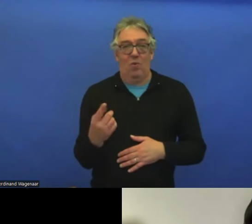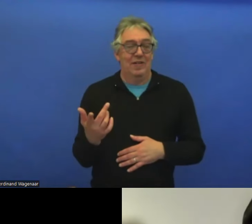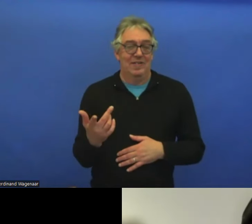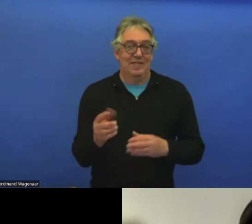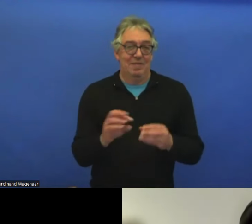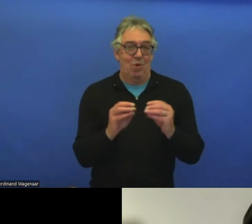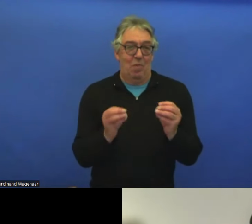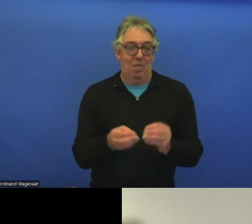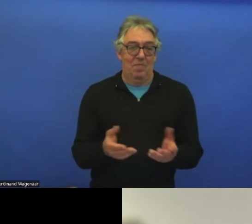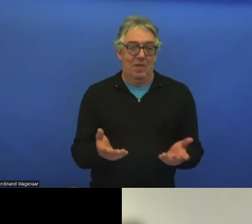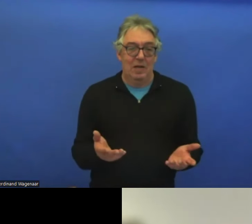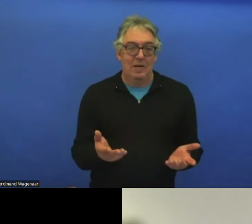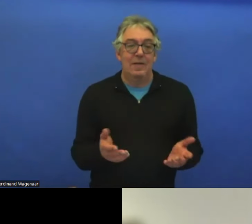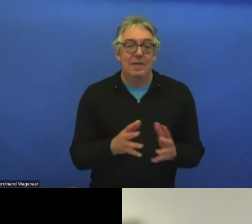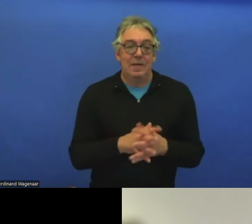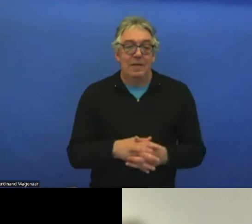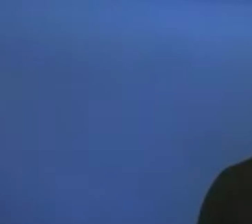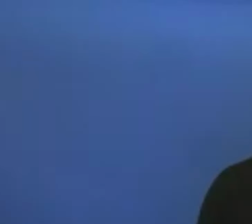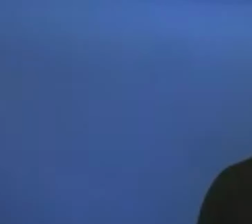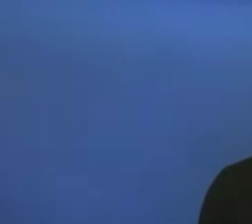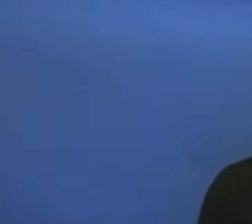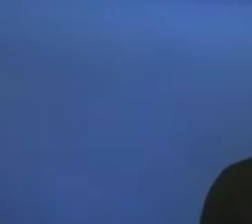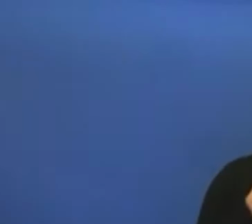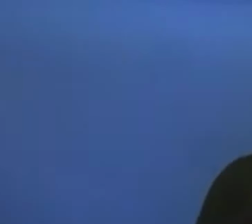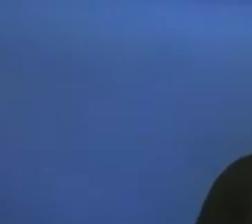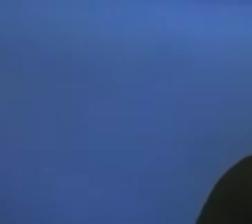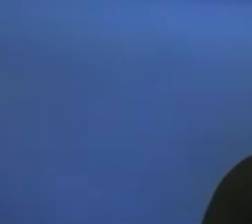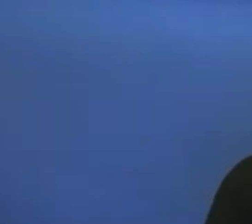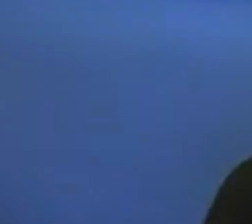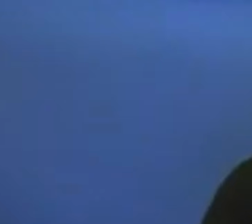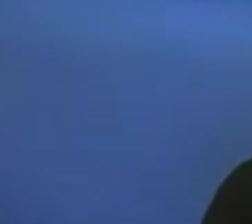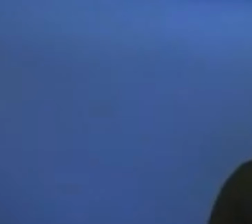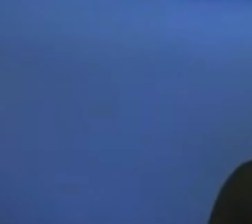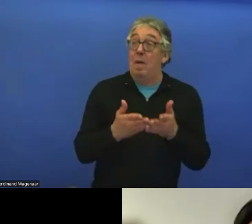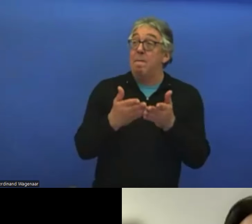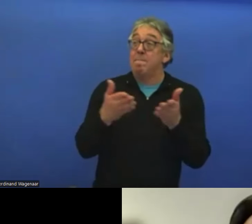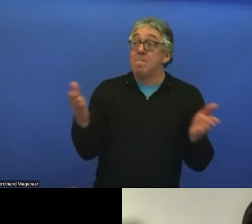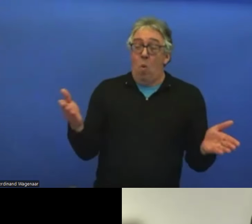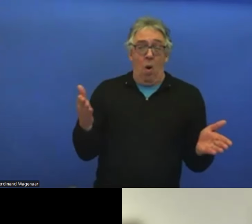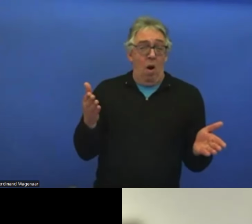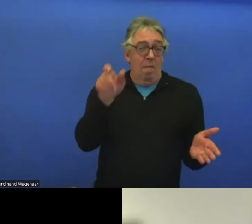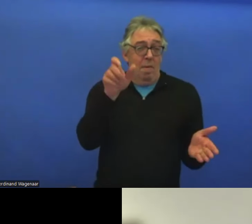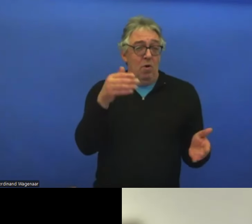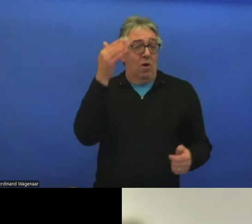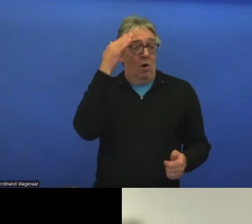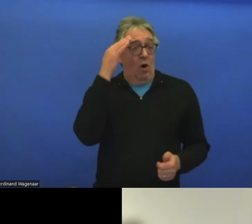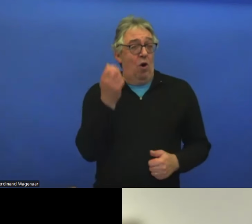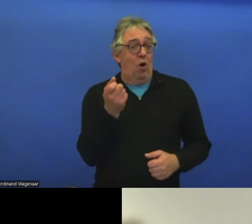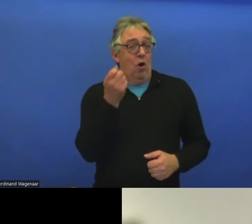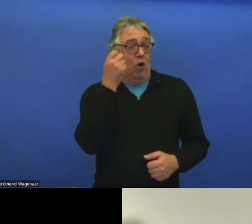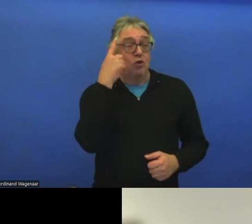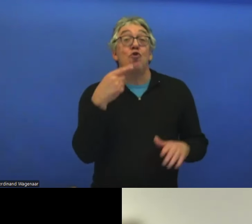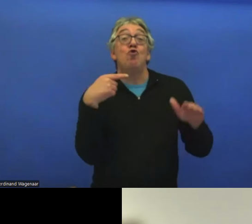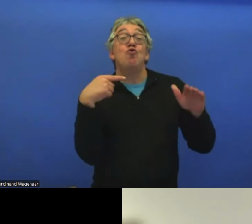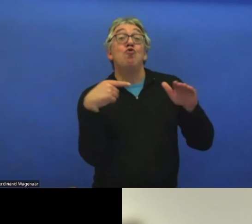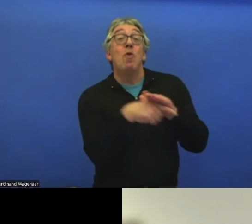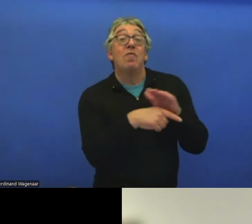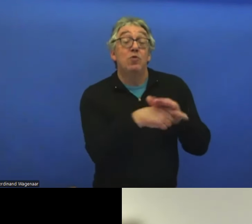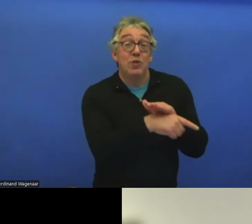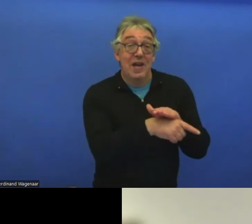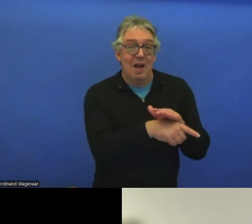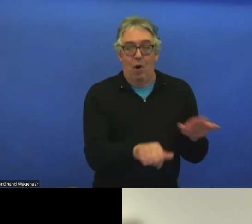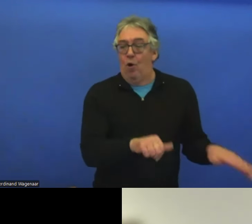more understanding as well and more concerns around refugee issues, while statelessness is still an area